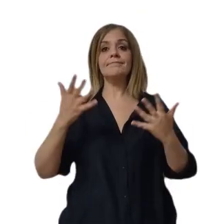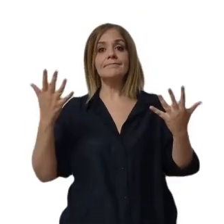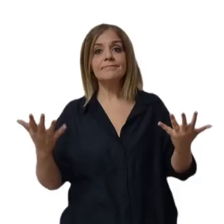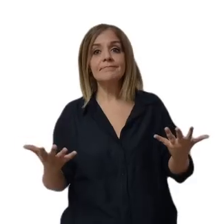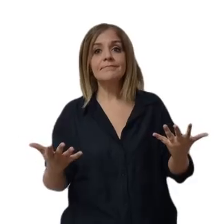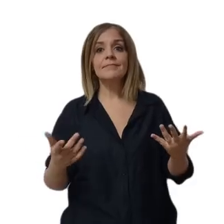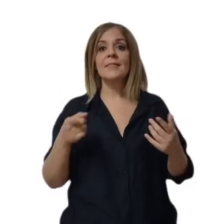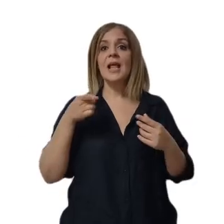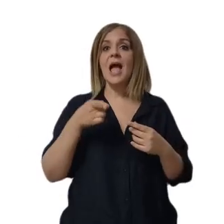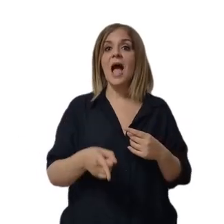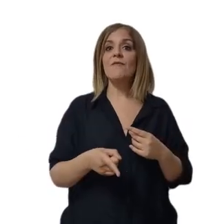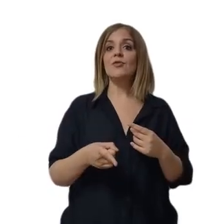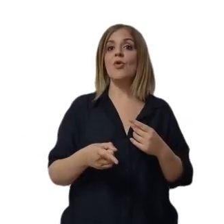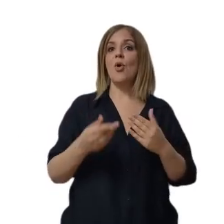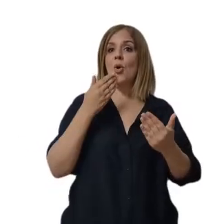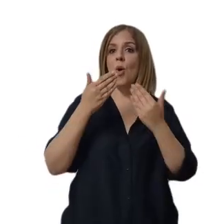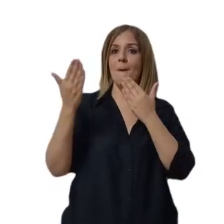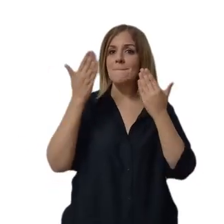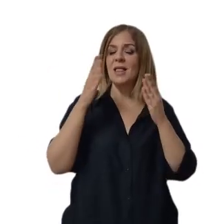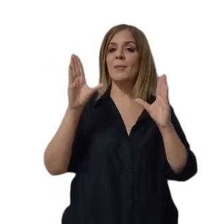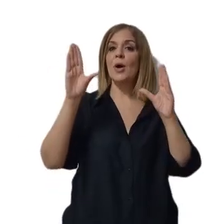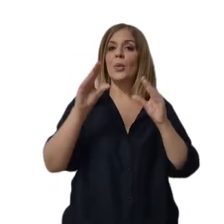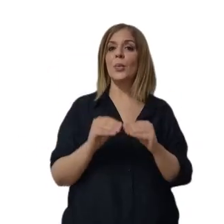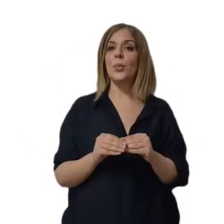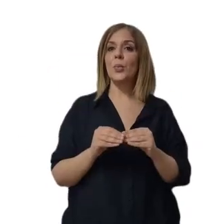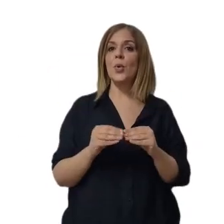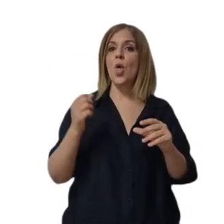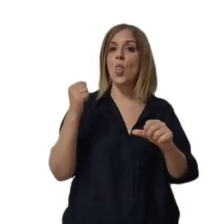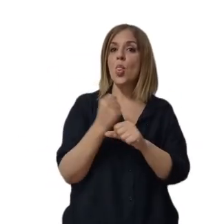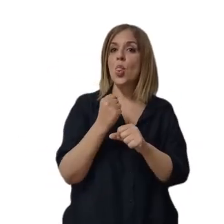So this was the webinar related to